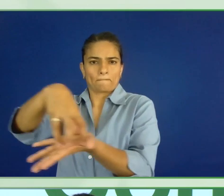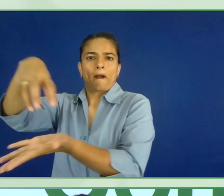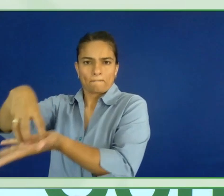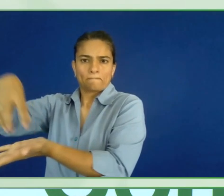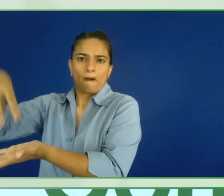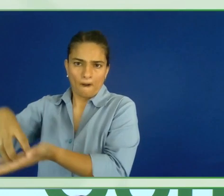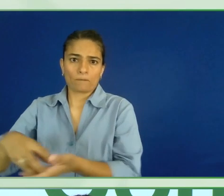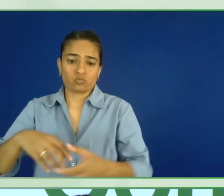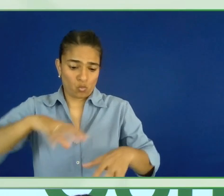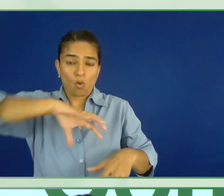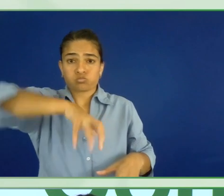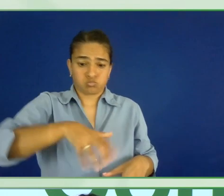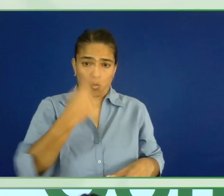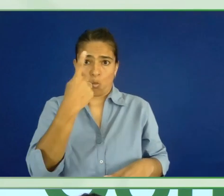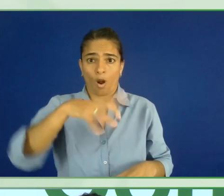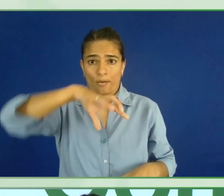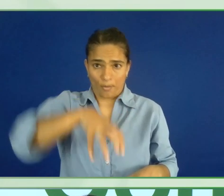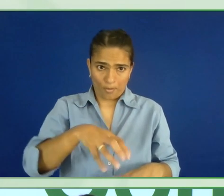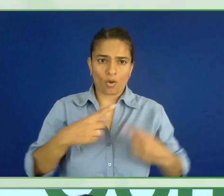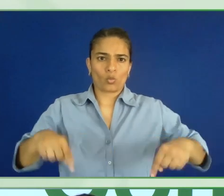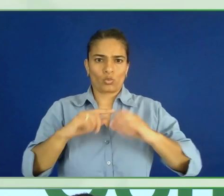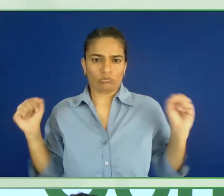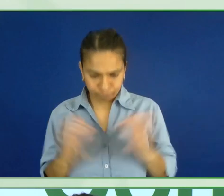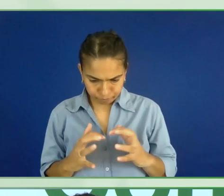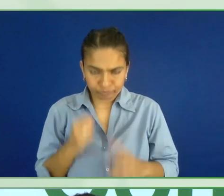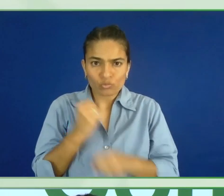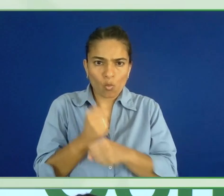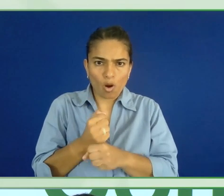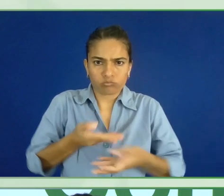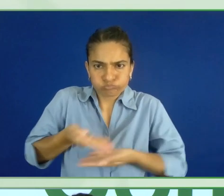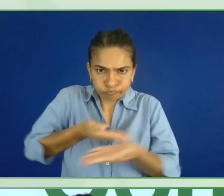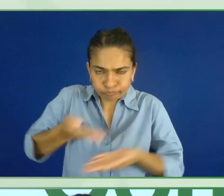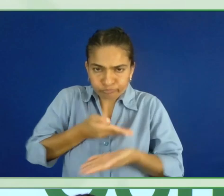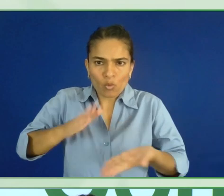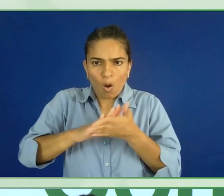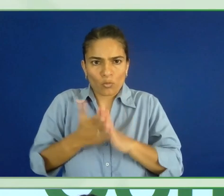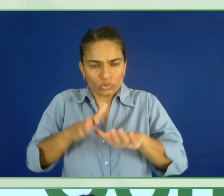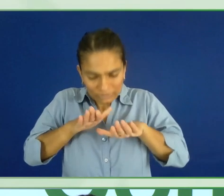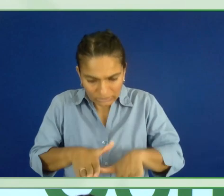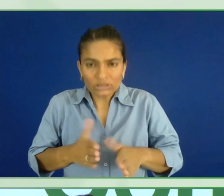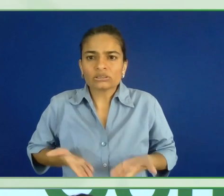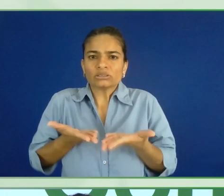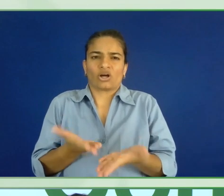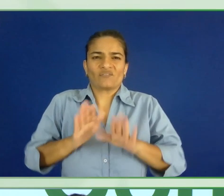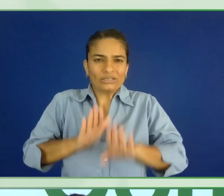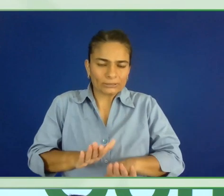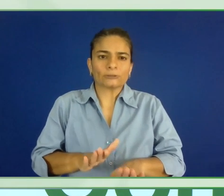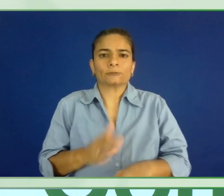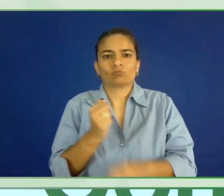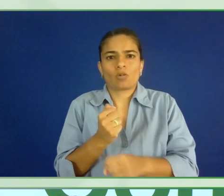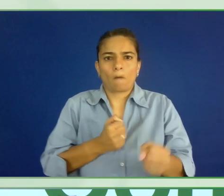other community-based organizations, service providers, employers, and others who want to engage in our